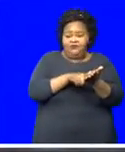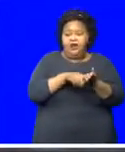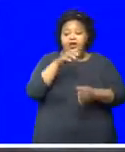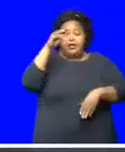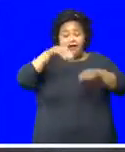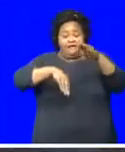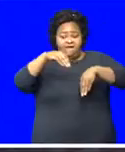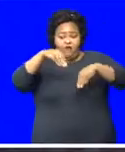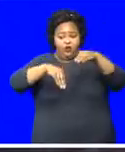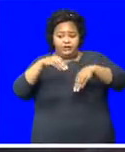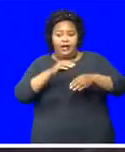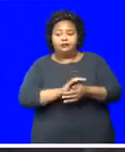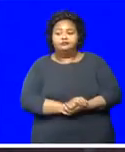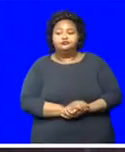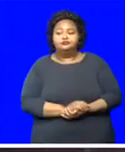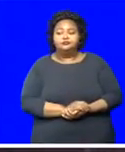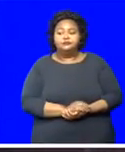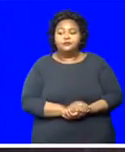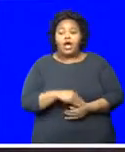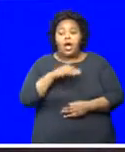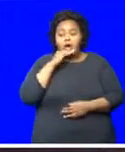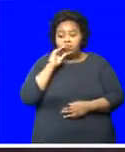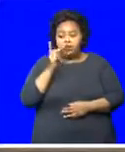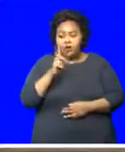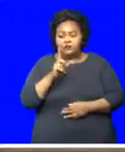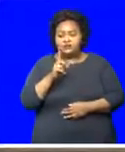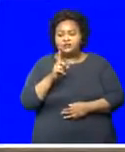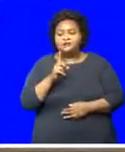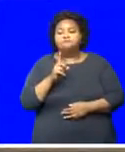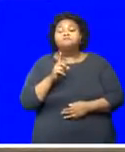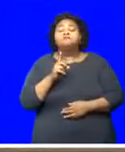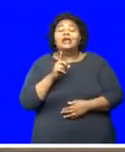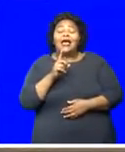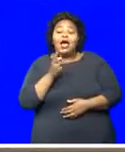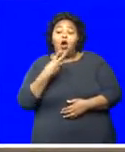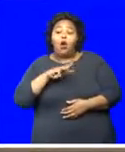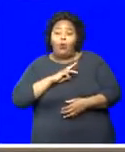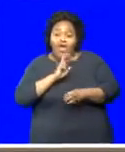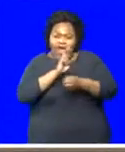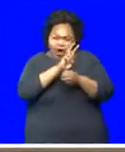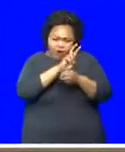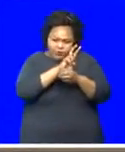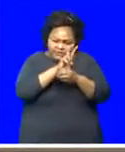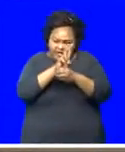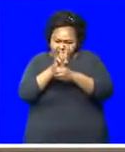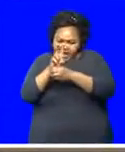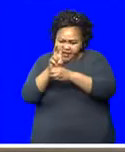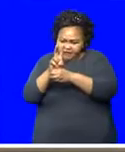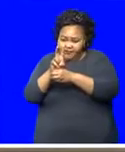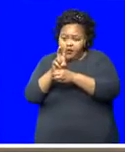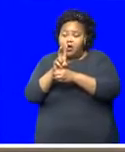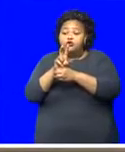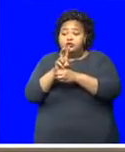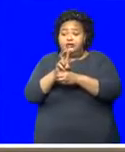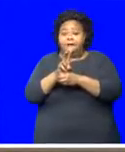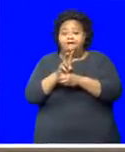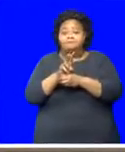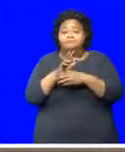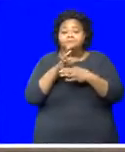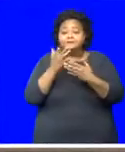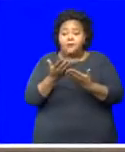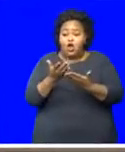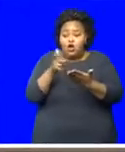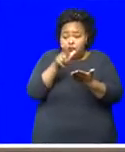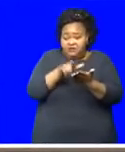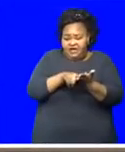so part and parcel of what we do then is also to observe ukuthi ayalandzeleka yini